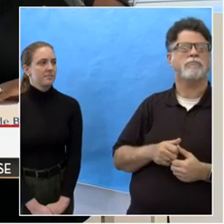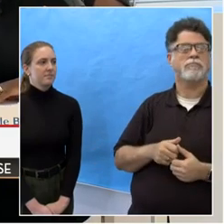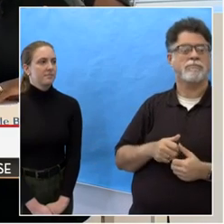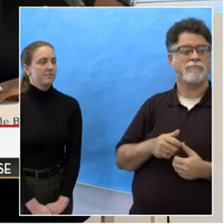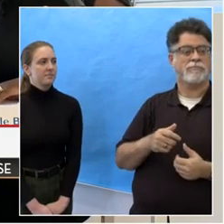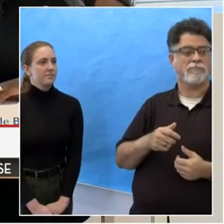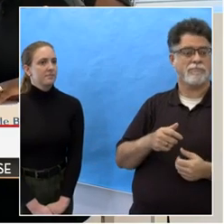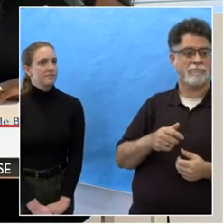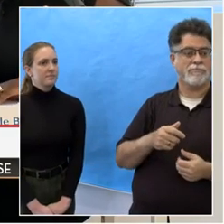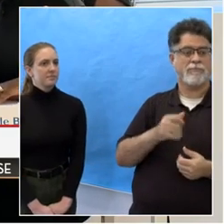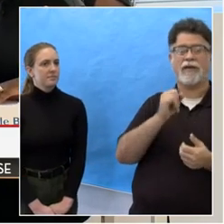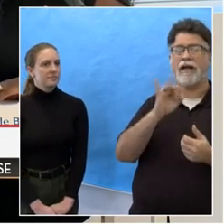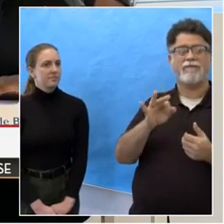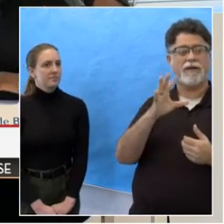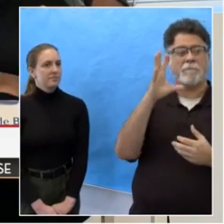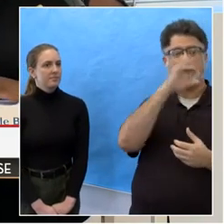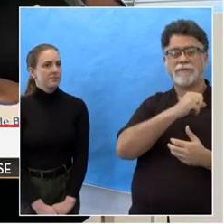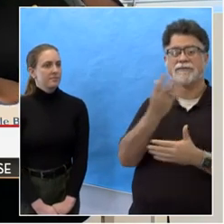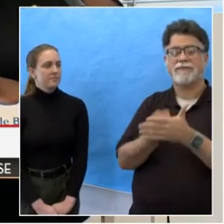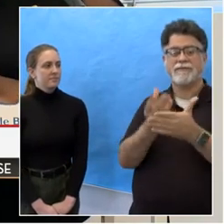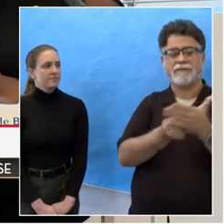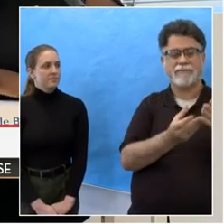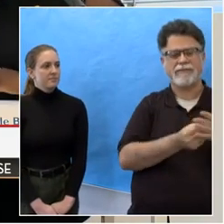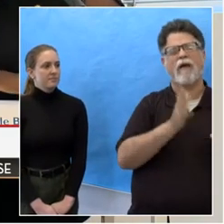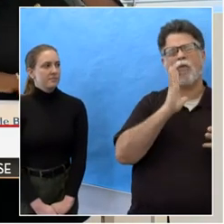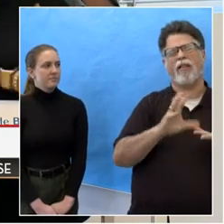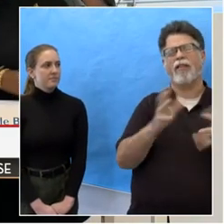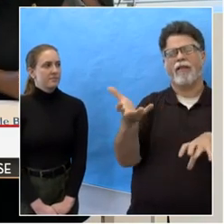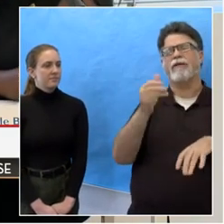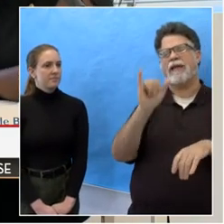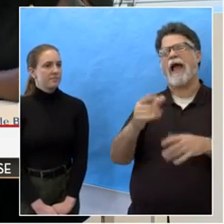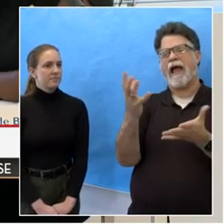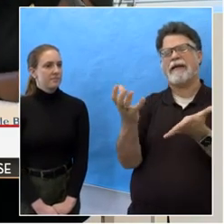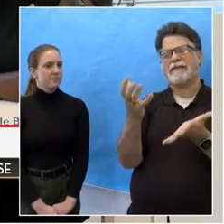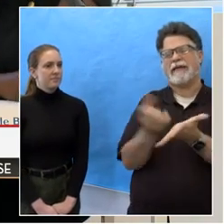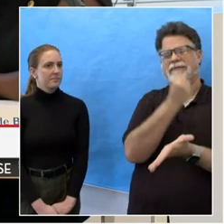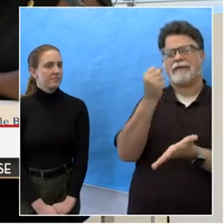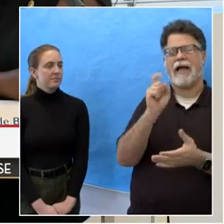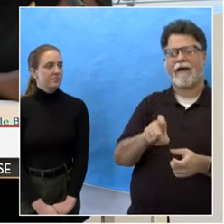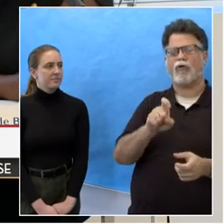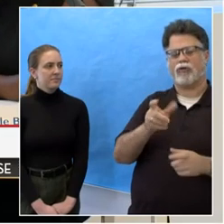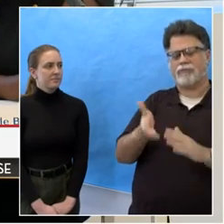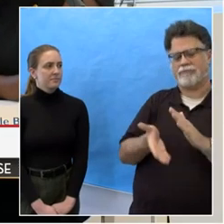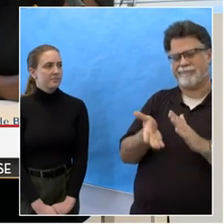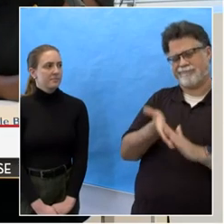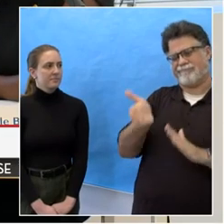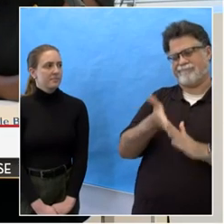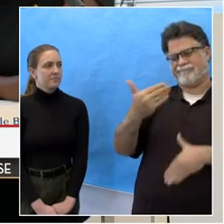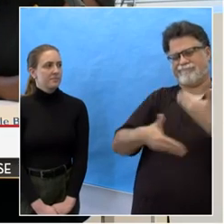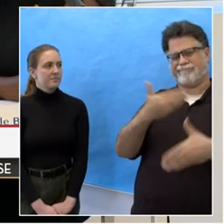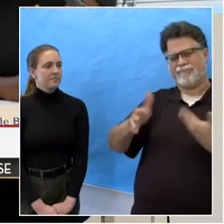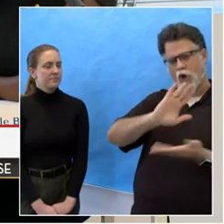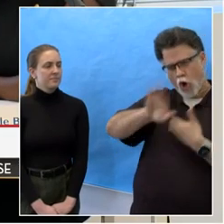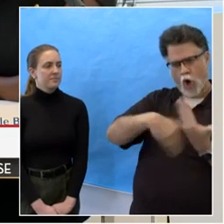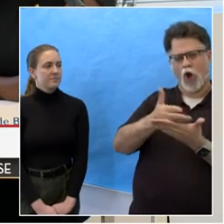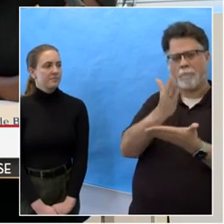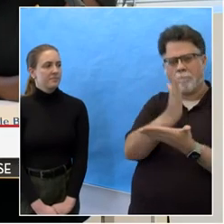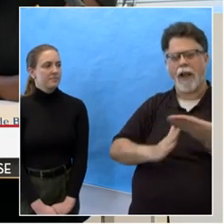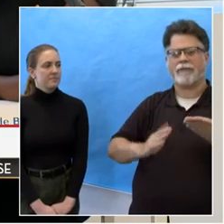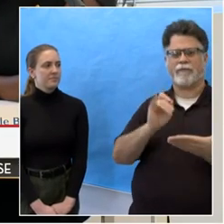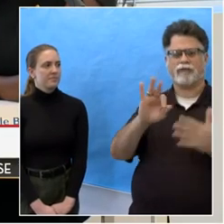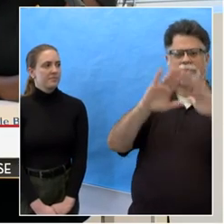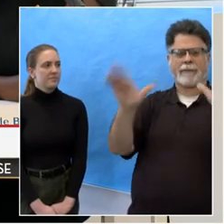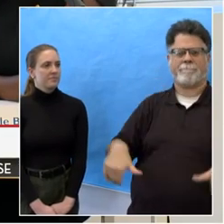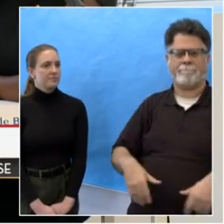educators don't feel like they're properly supported. But it does work when we do the work together. And it does work when